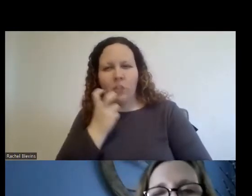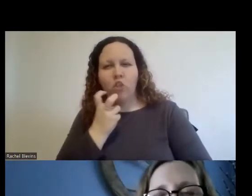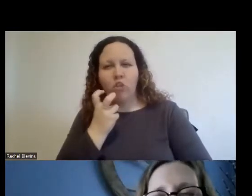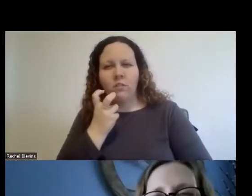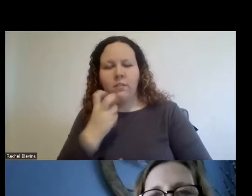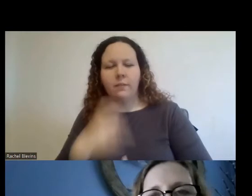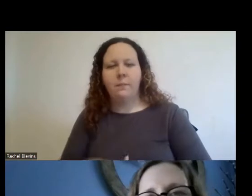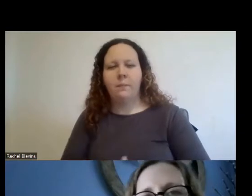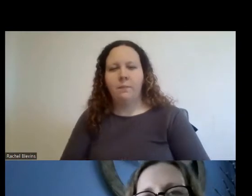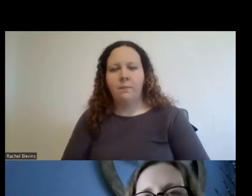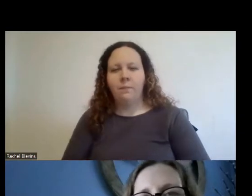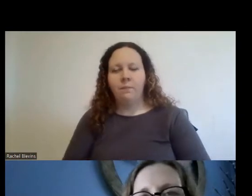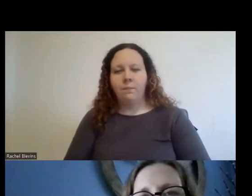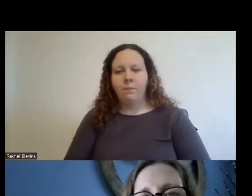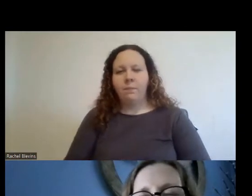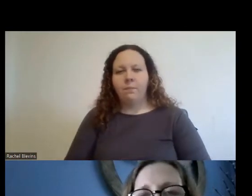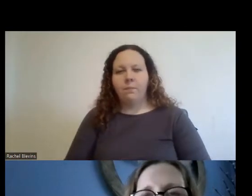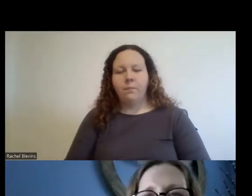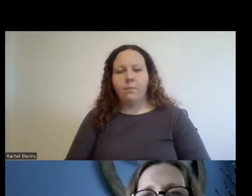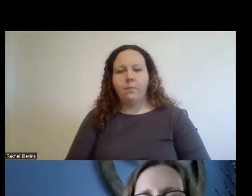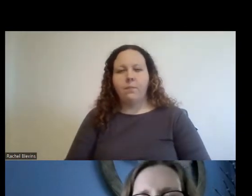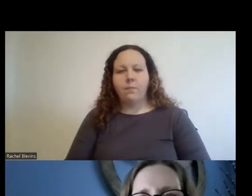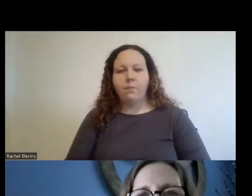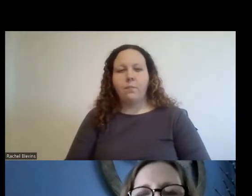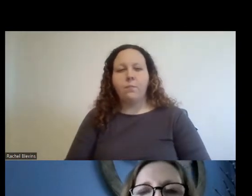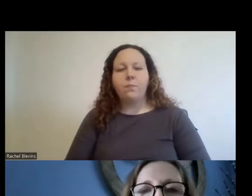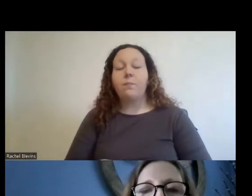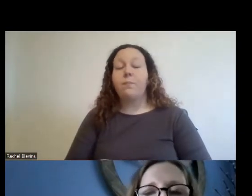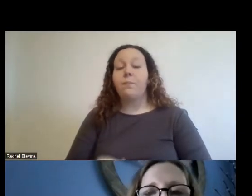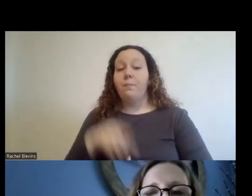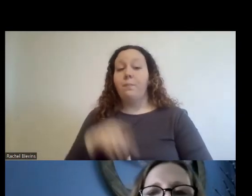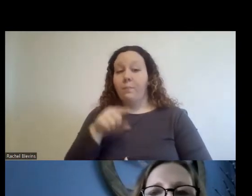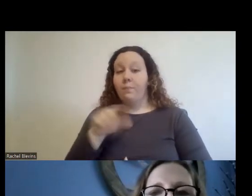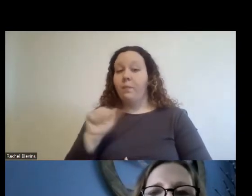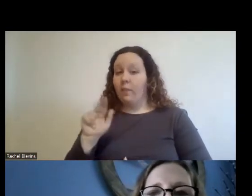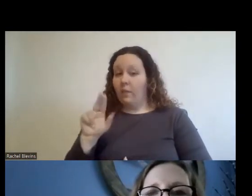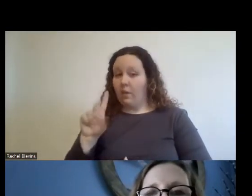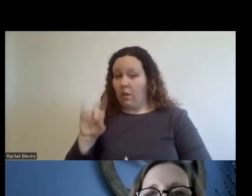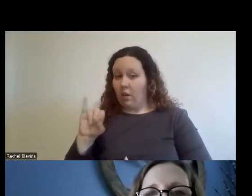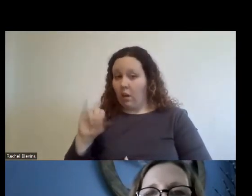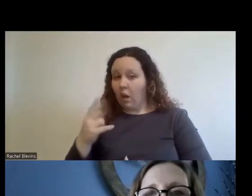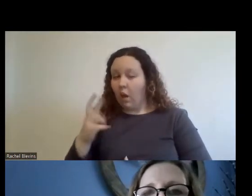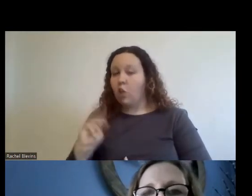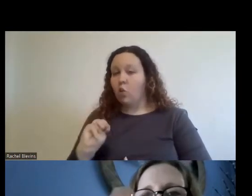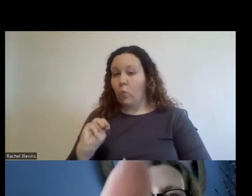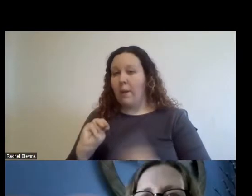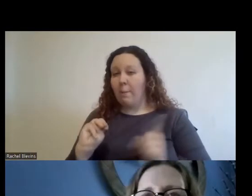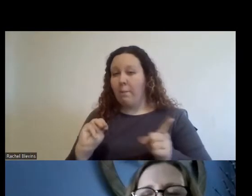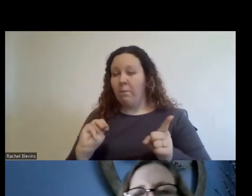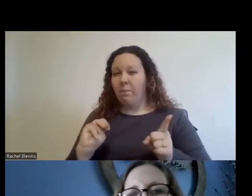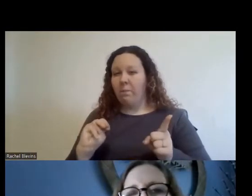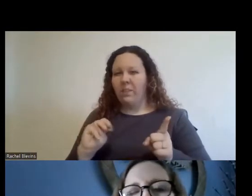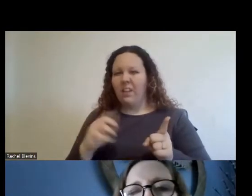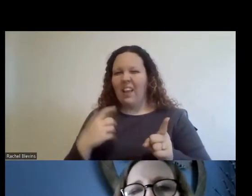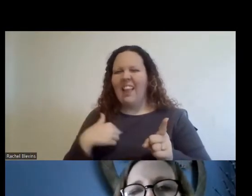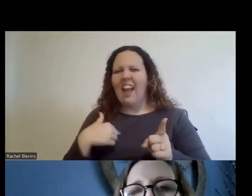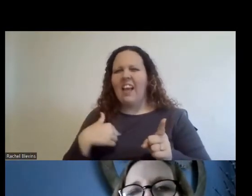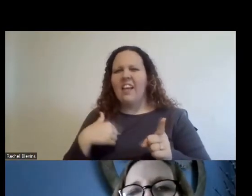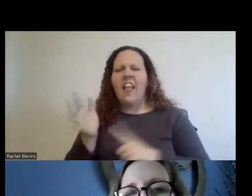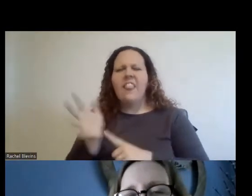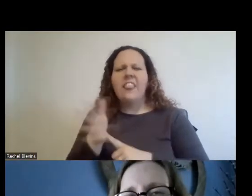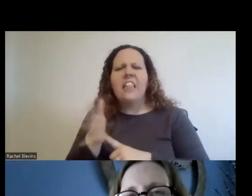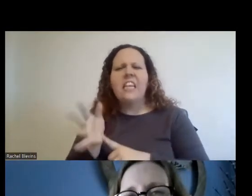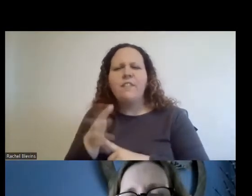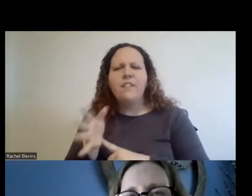So on the audiogram, like the leaves rustling, it's like